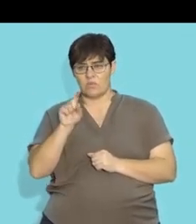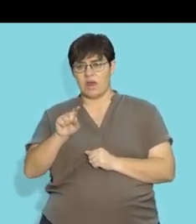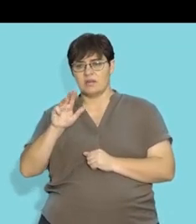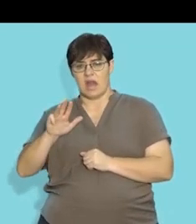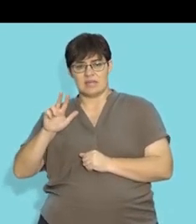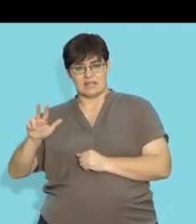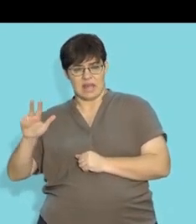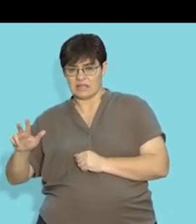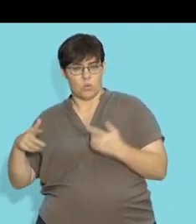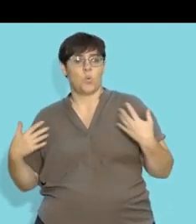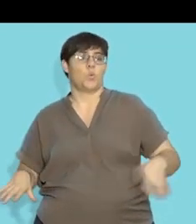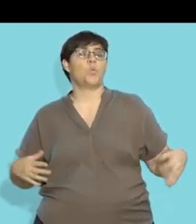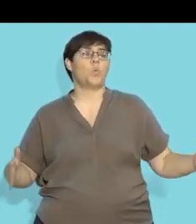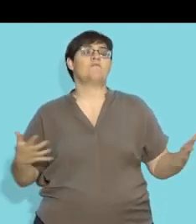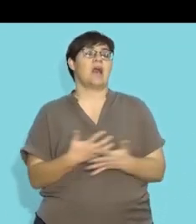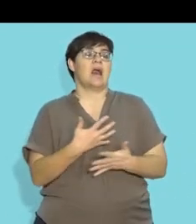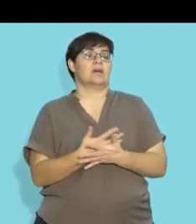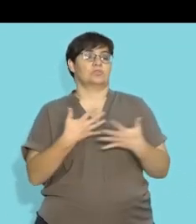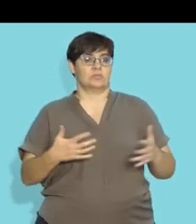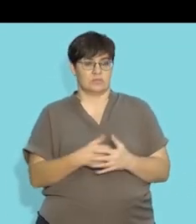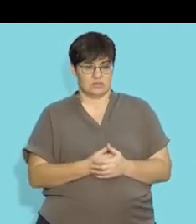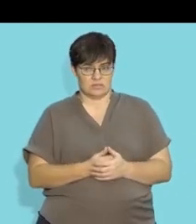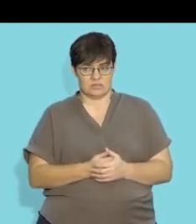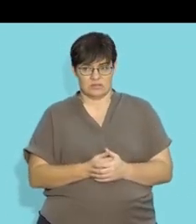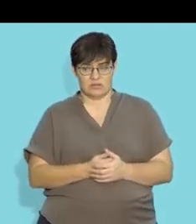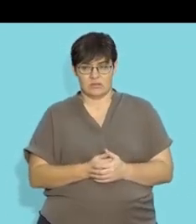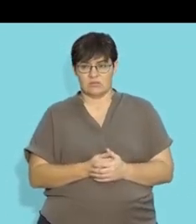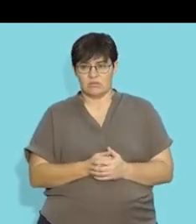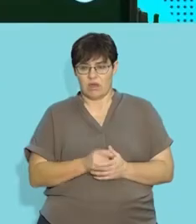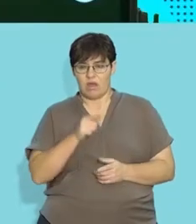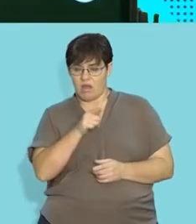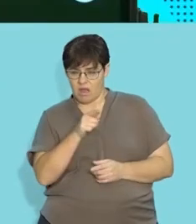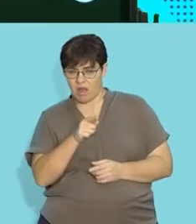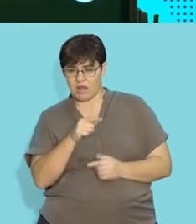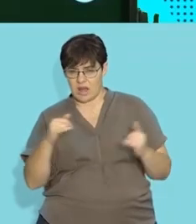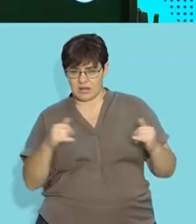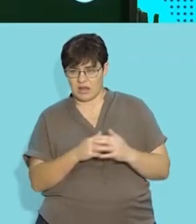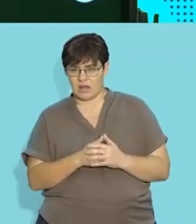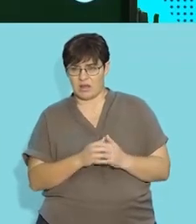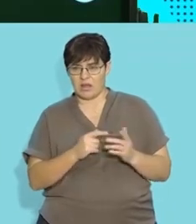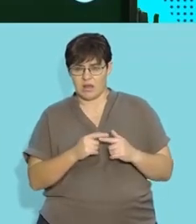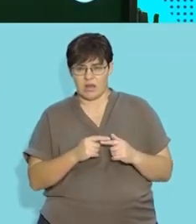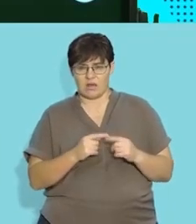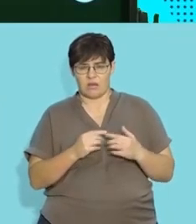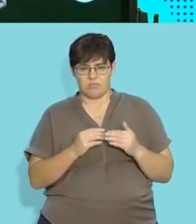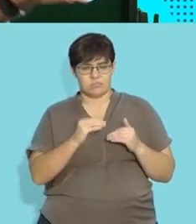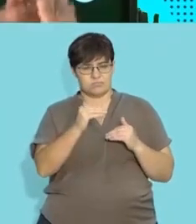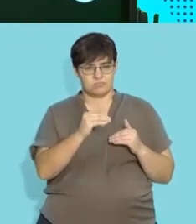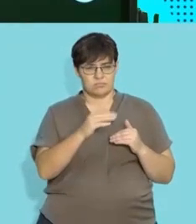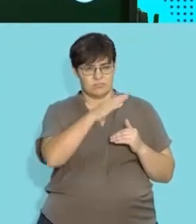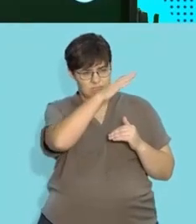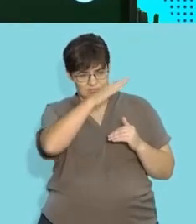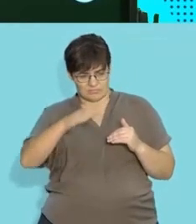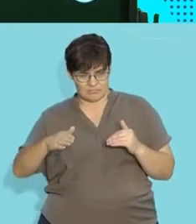1976 and 1988. Okay? Could have done better according to our regression line. They are far